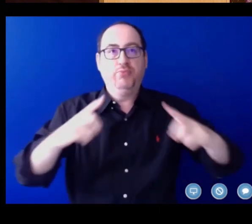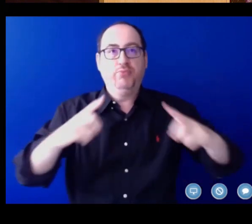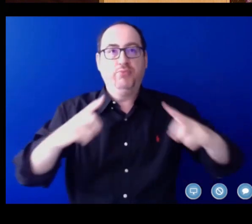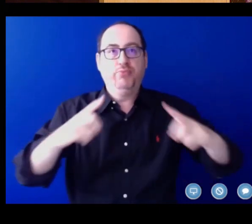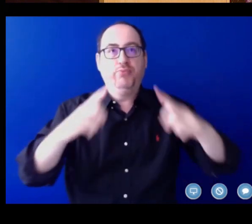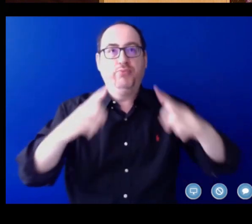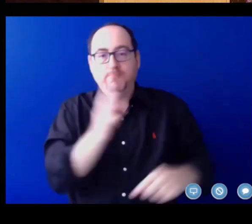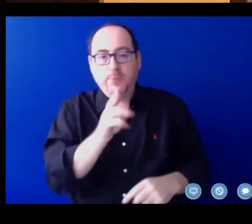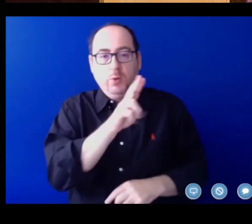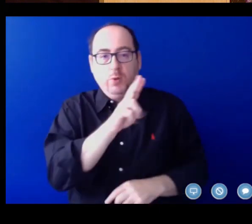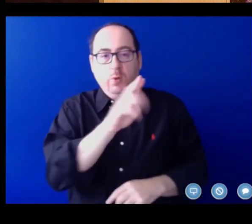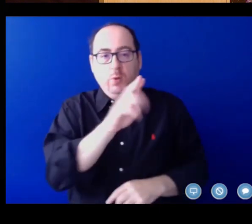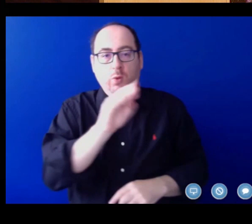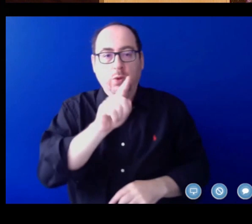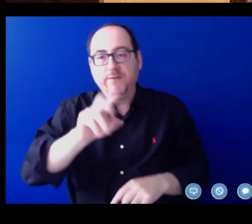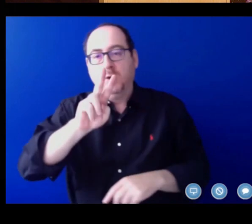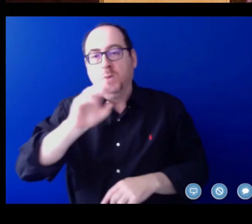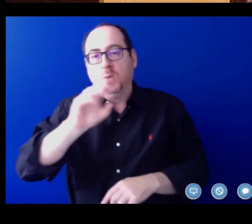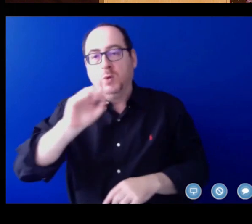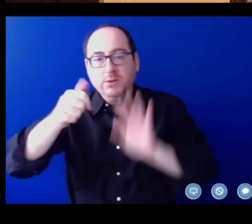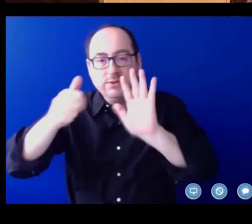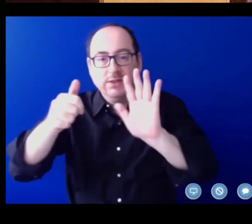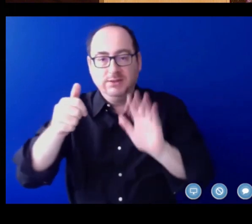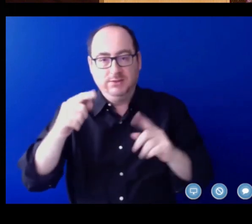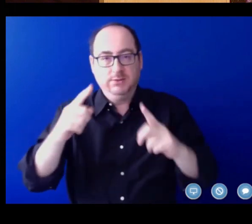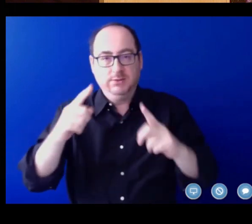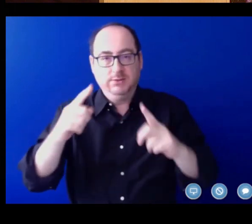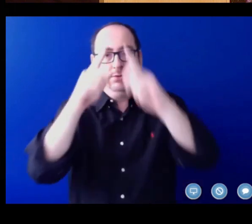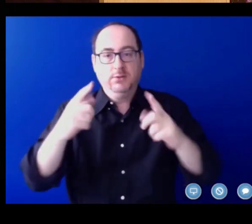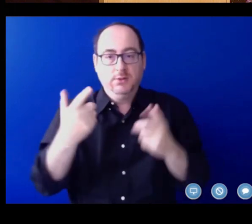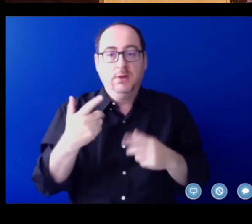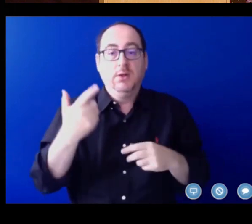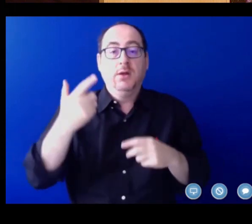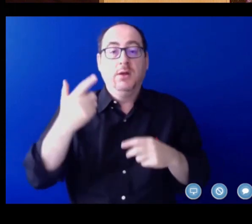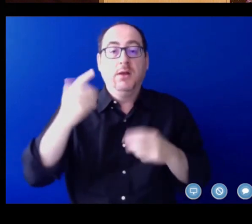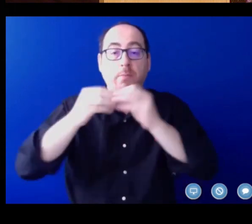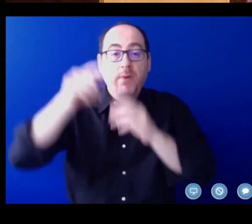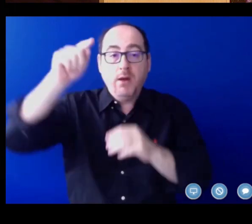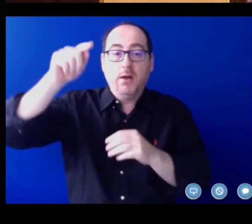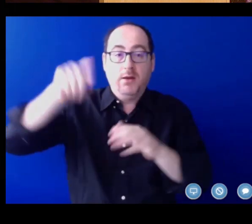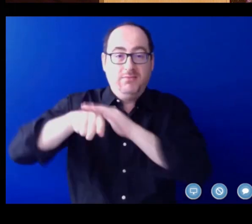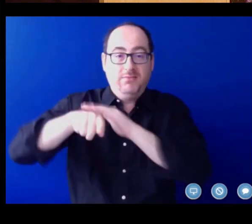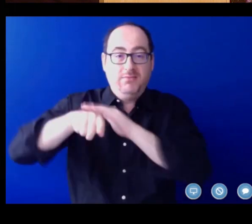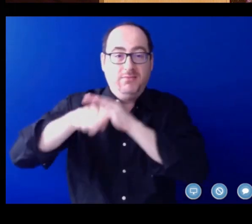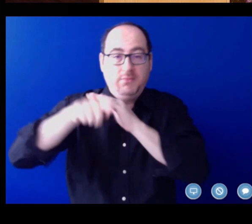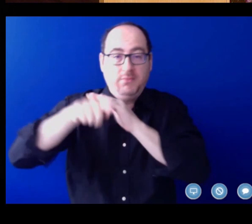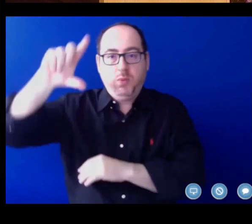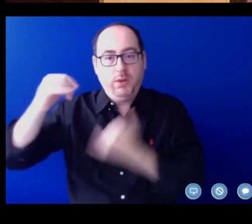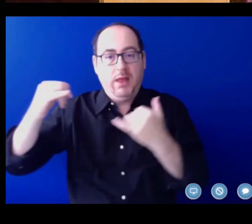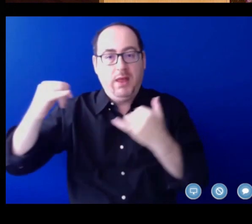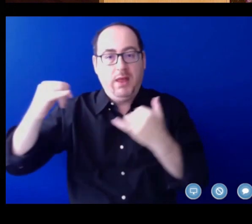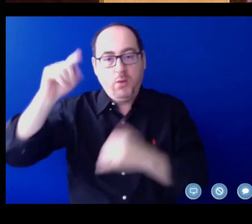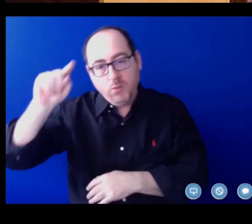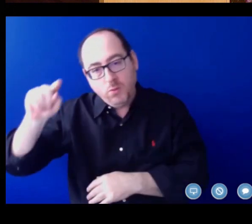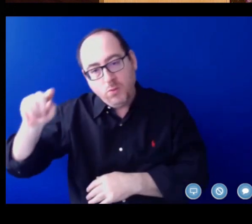around 1.3 million and have declined considerably since then. This number clearly represents a lot of people, but it is still many fewer